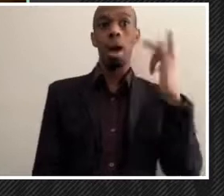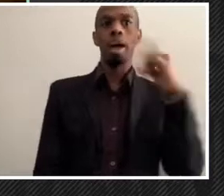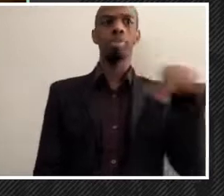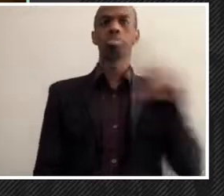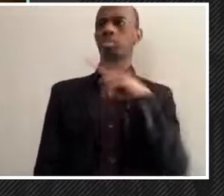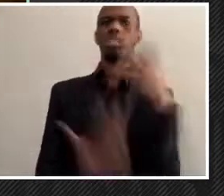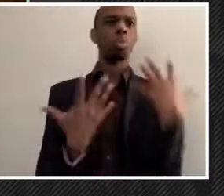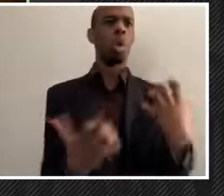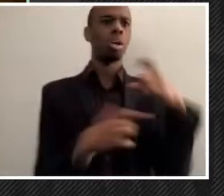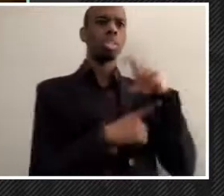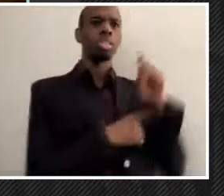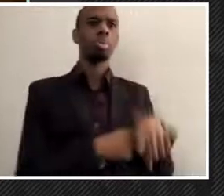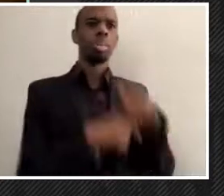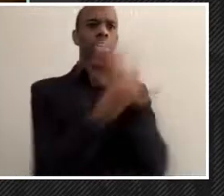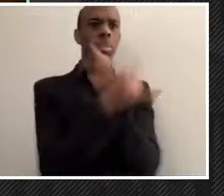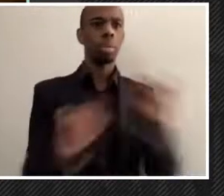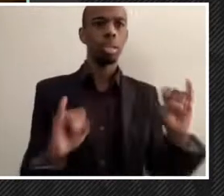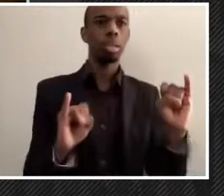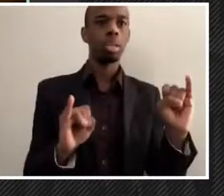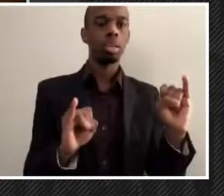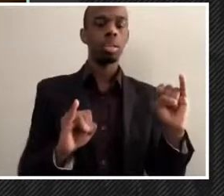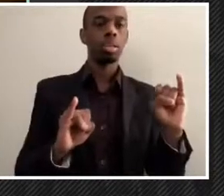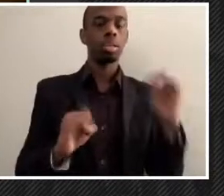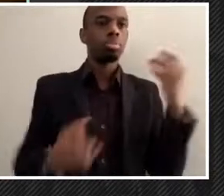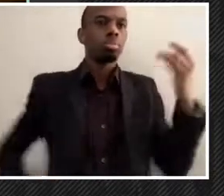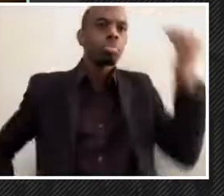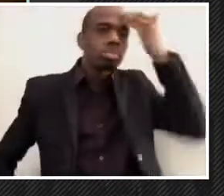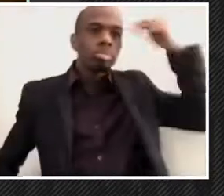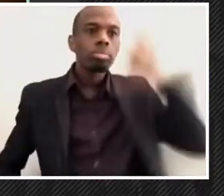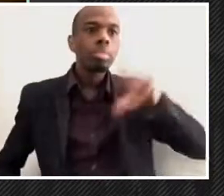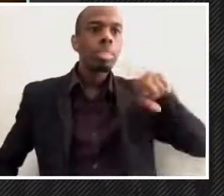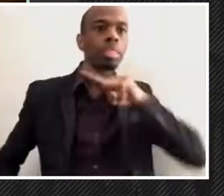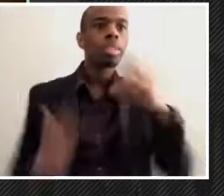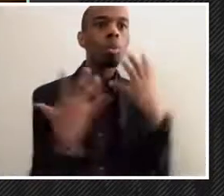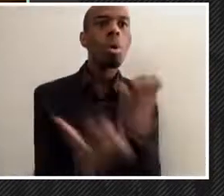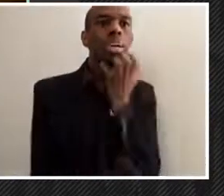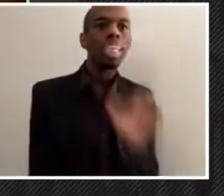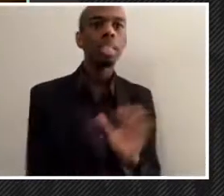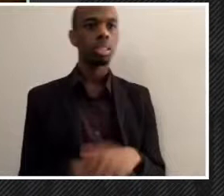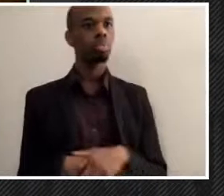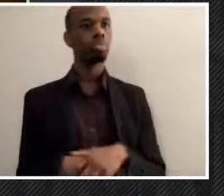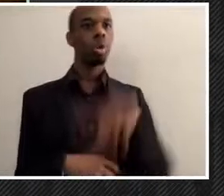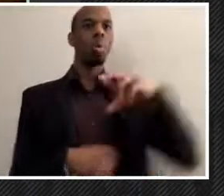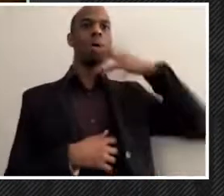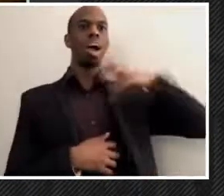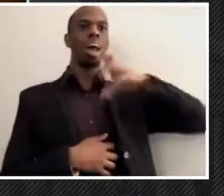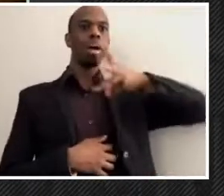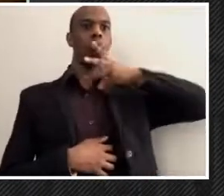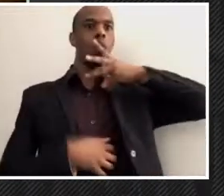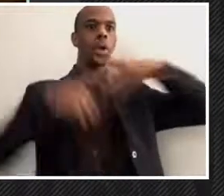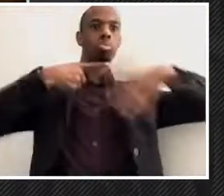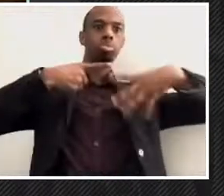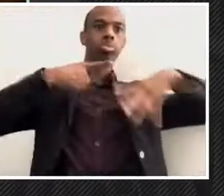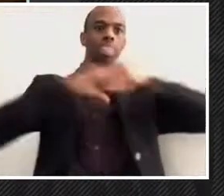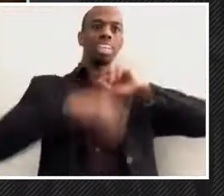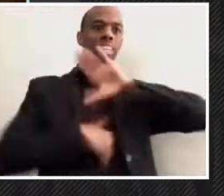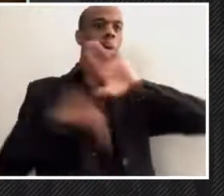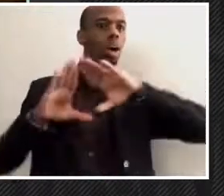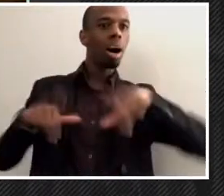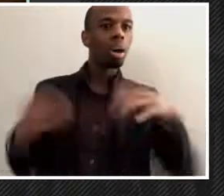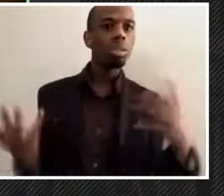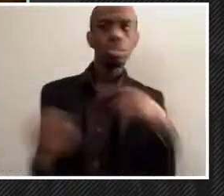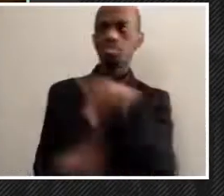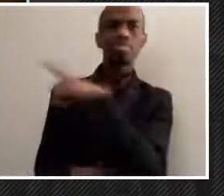heat. I bet they want to make sure that they have some hot water in their house right now. They don't care about the politics of